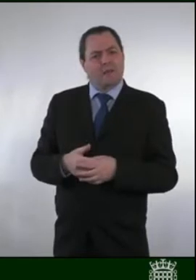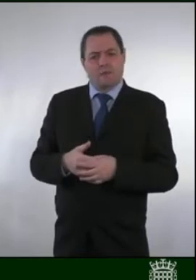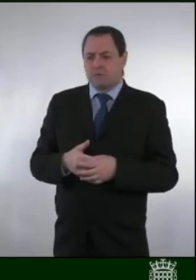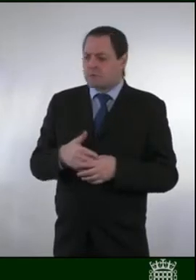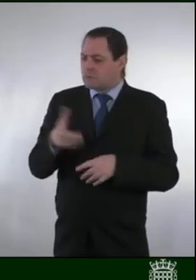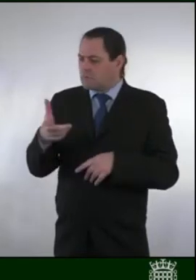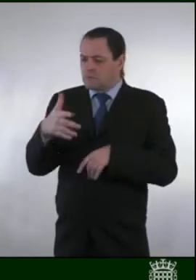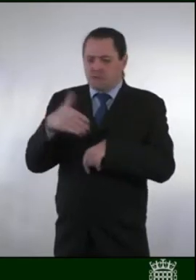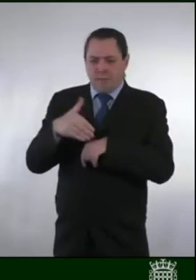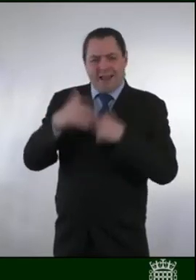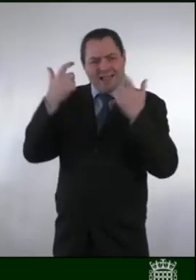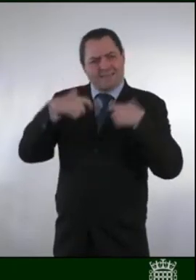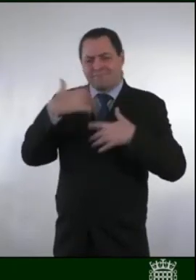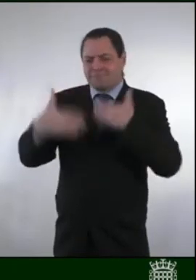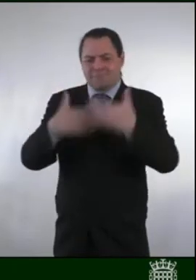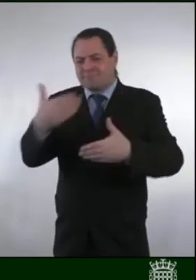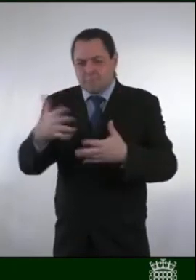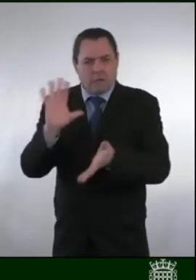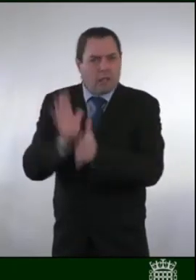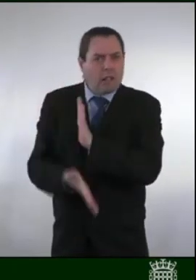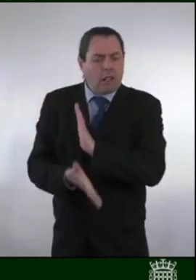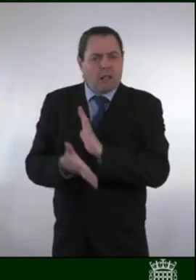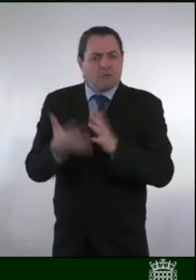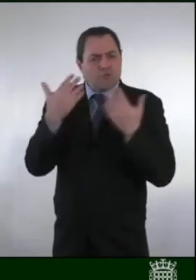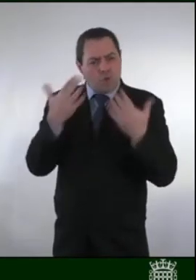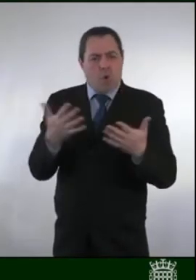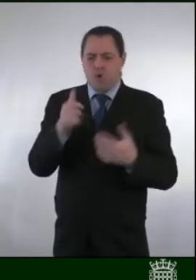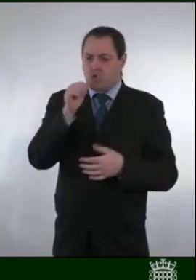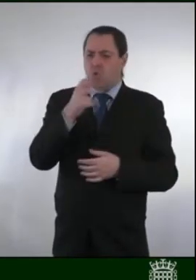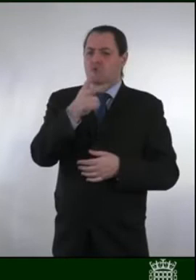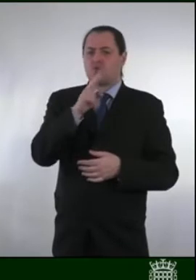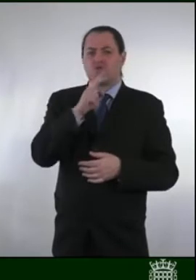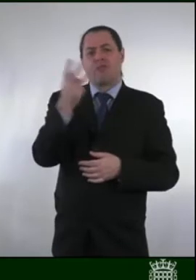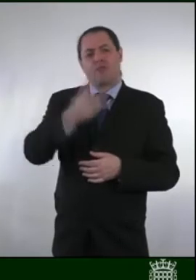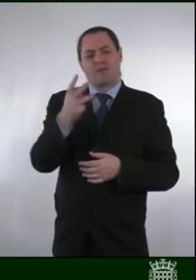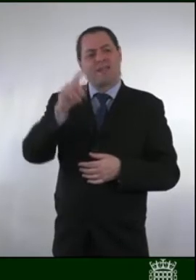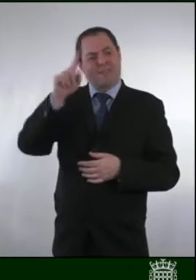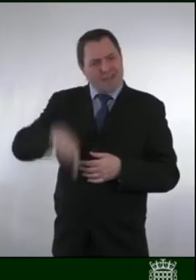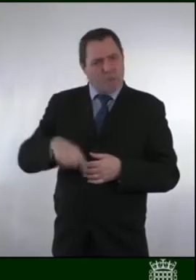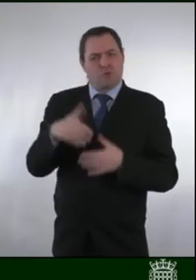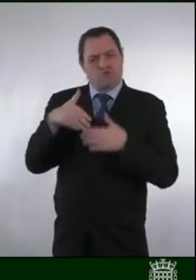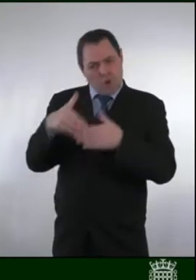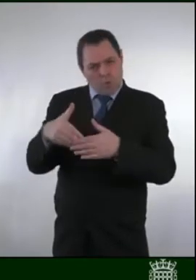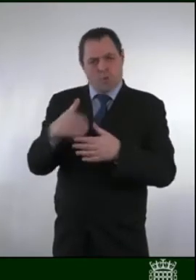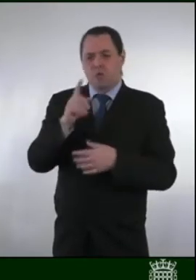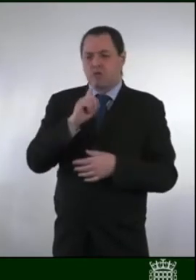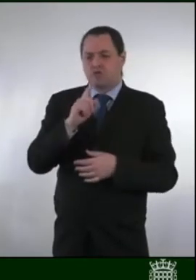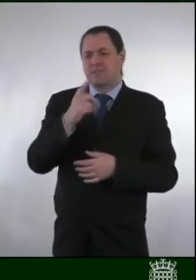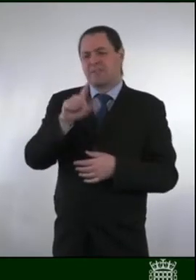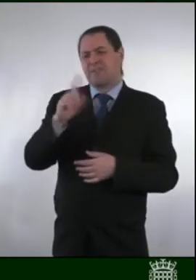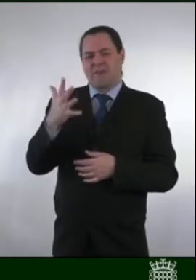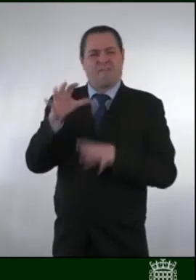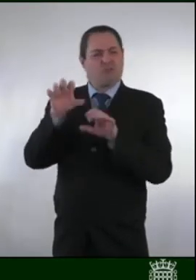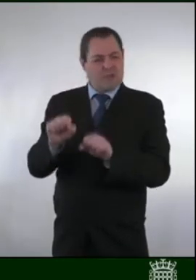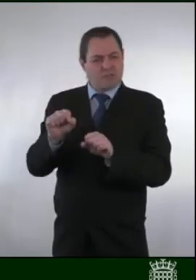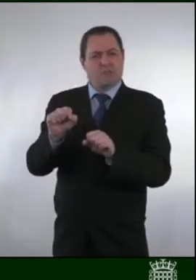frustrated as a result of what has happened, but I can tell him that our 213,000 offence records, 175,000 arrest records and